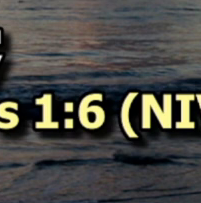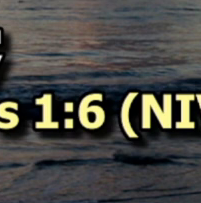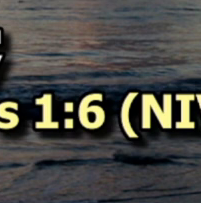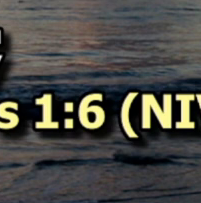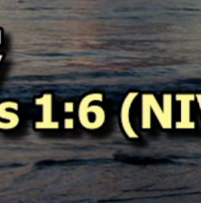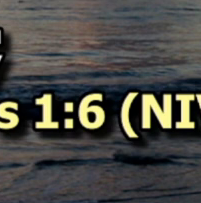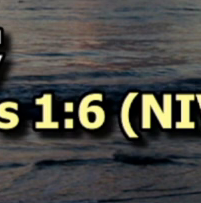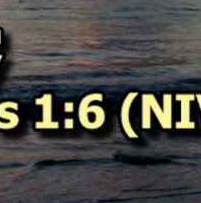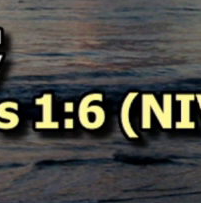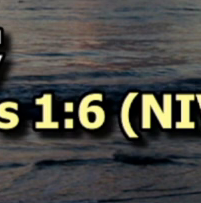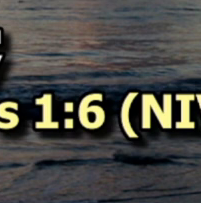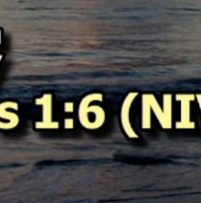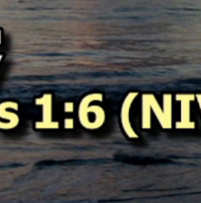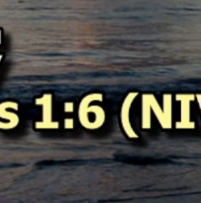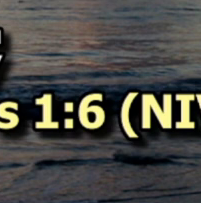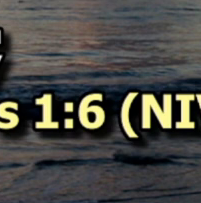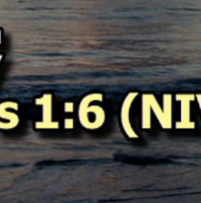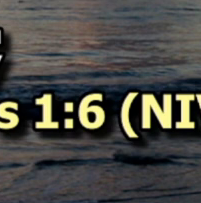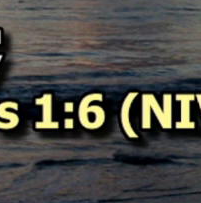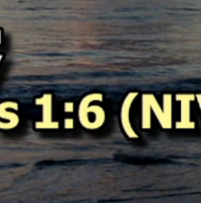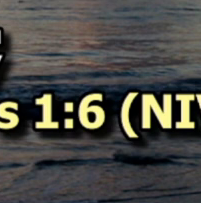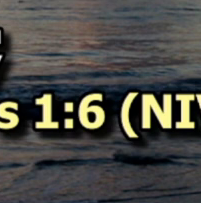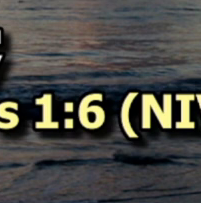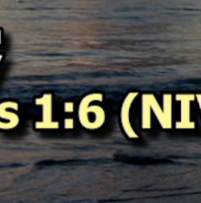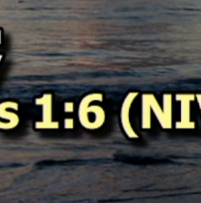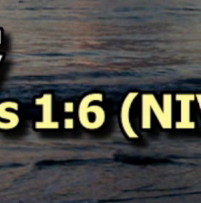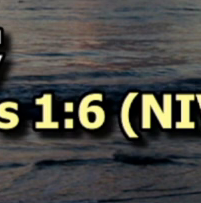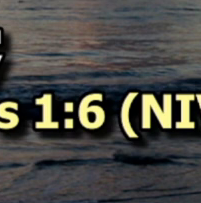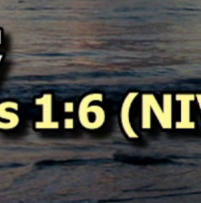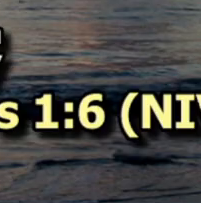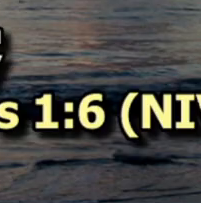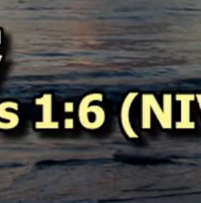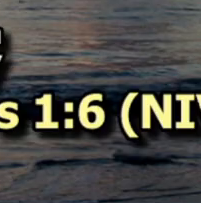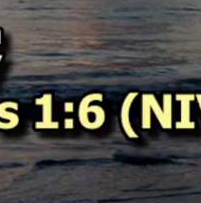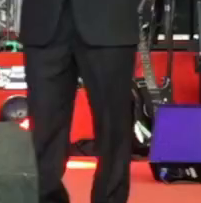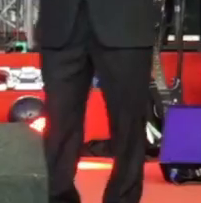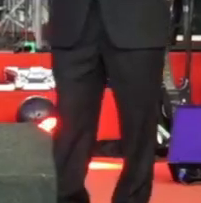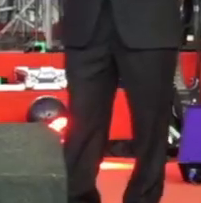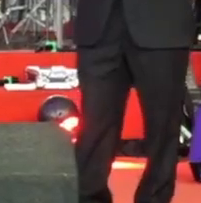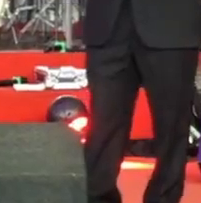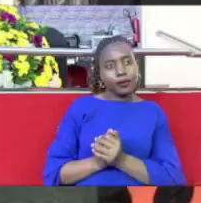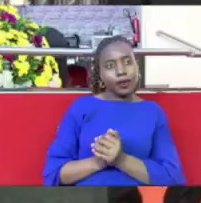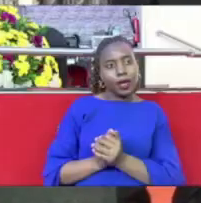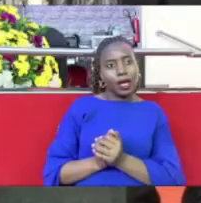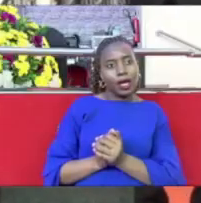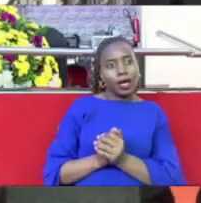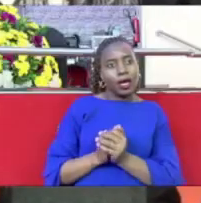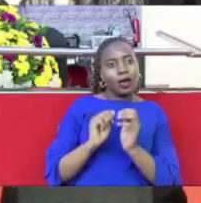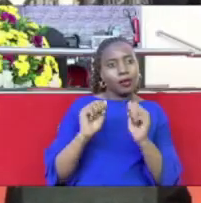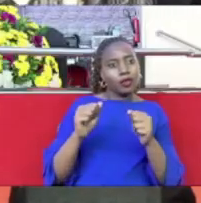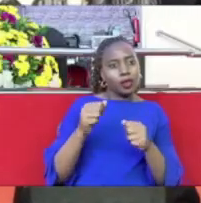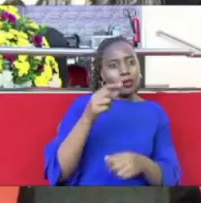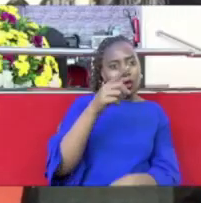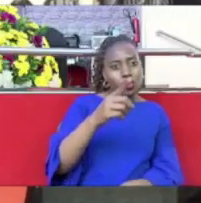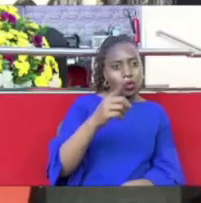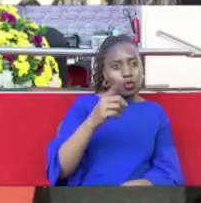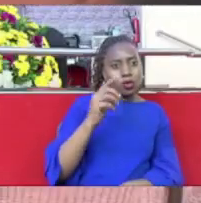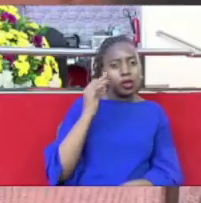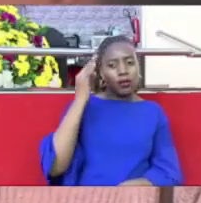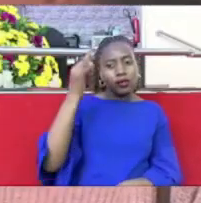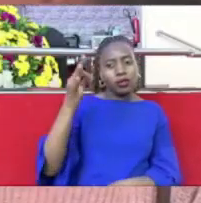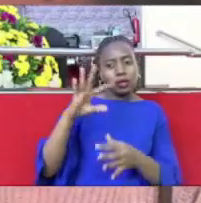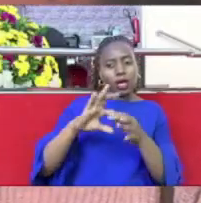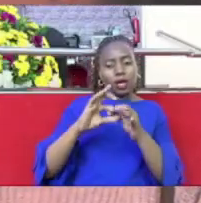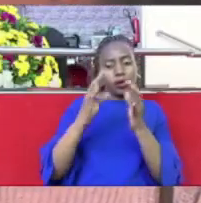neighbor. Ninataka umwangalie jirani vizuri. Muulize neighbor. Ask him neighbor. Could you be the destiny connector? Pengine wewe